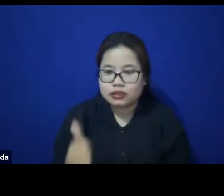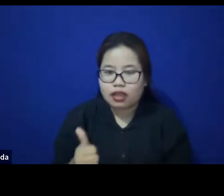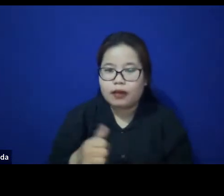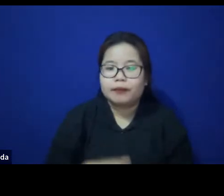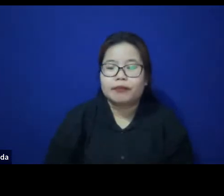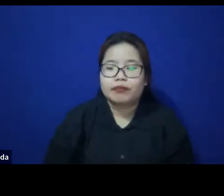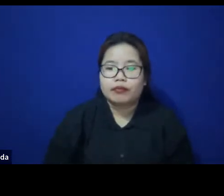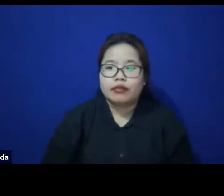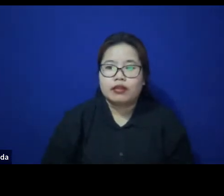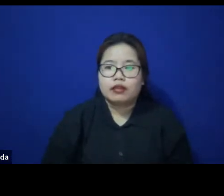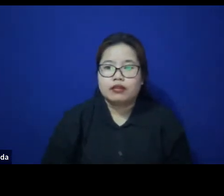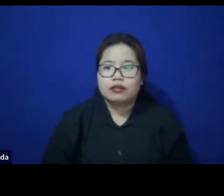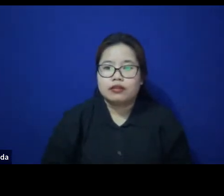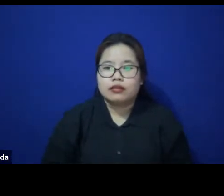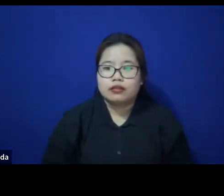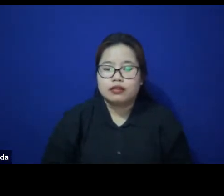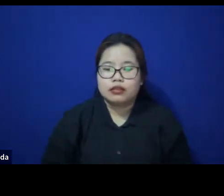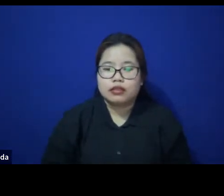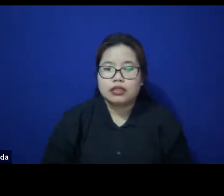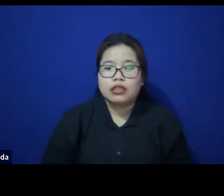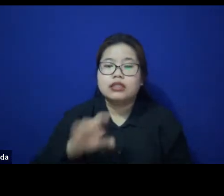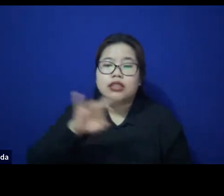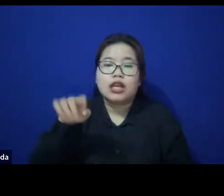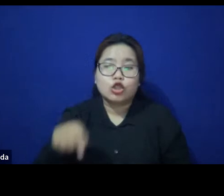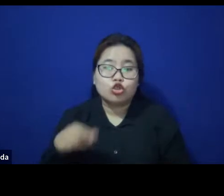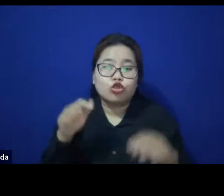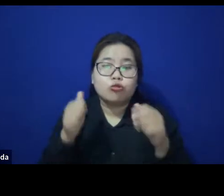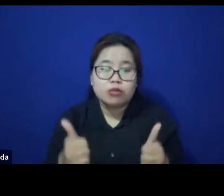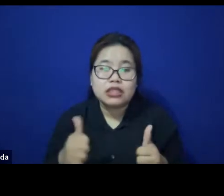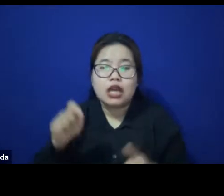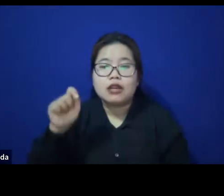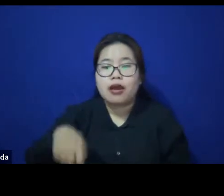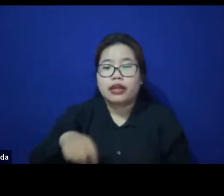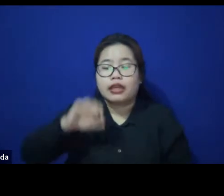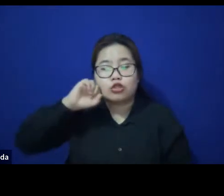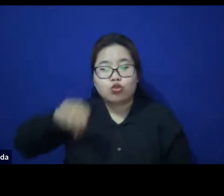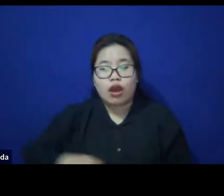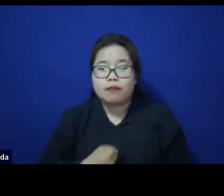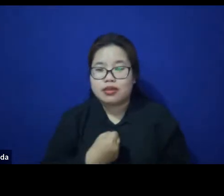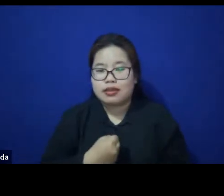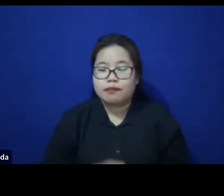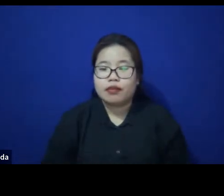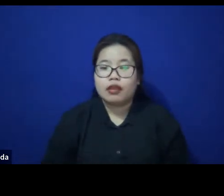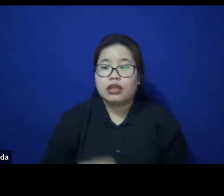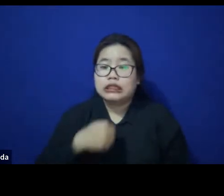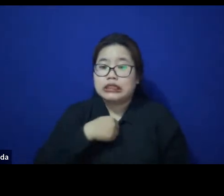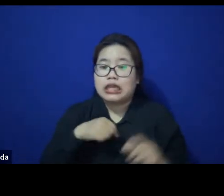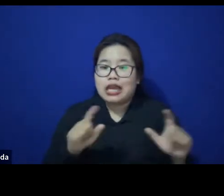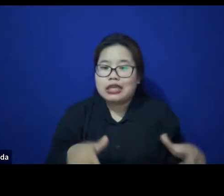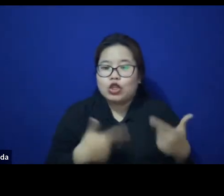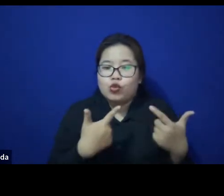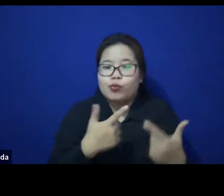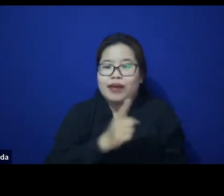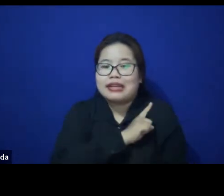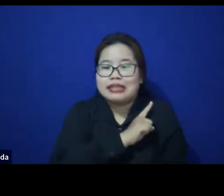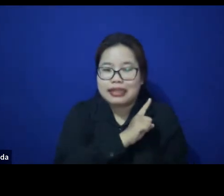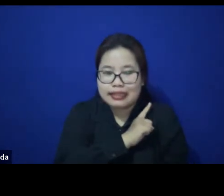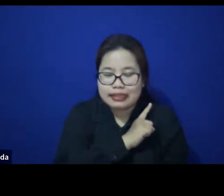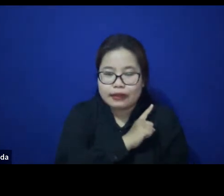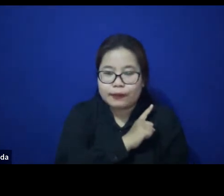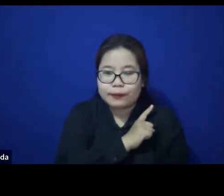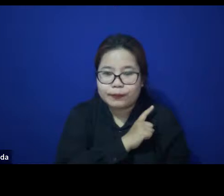bathroom. So I live independently, but as part of my my life, I also have chronic